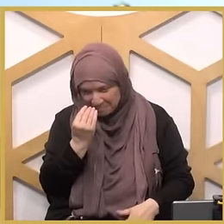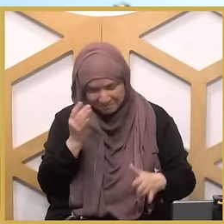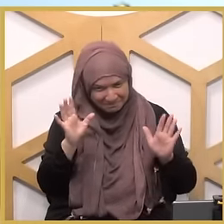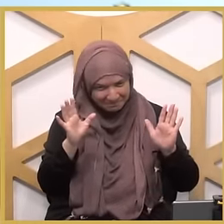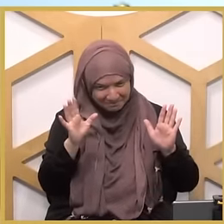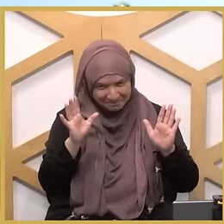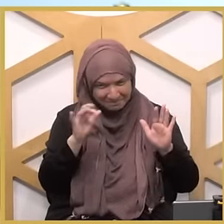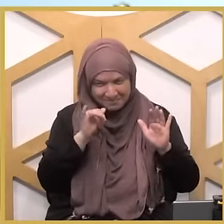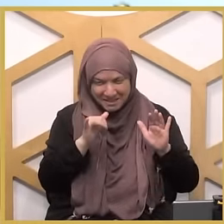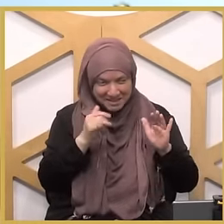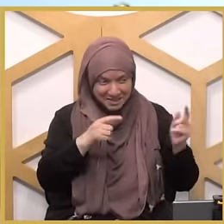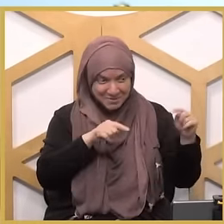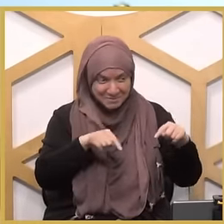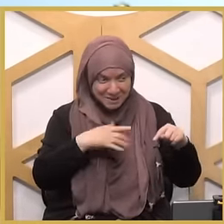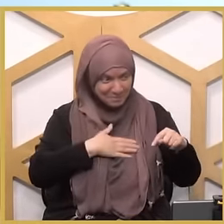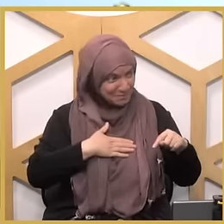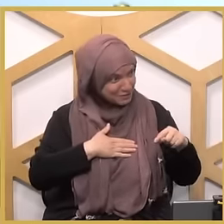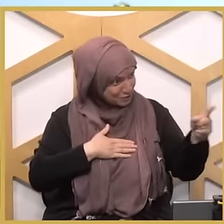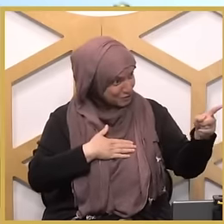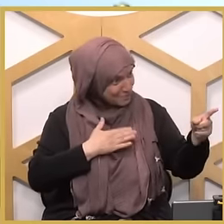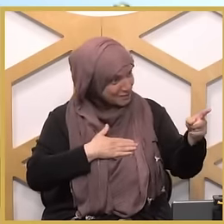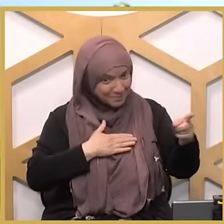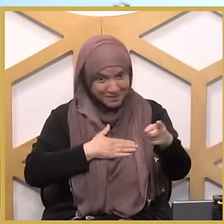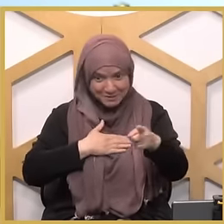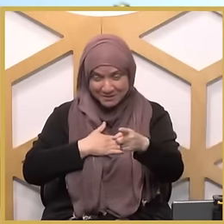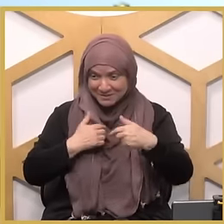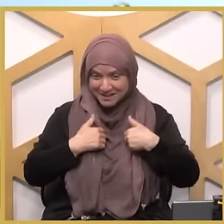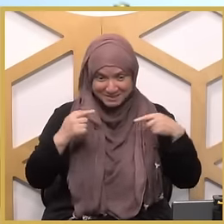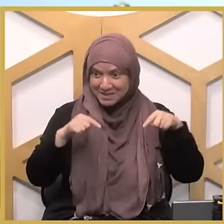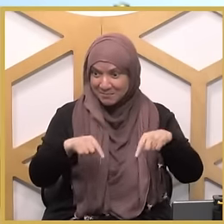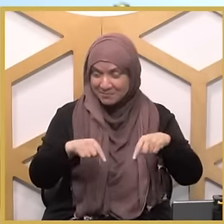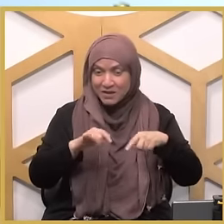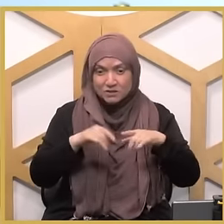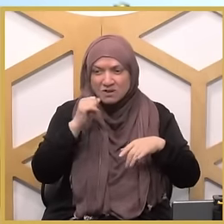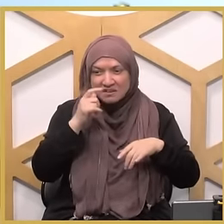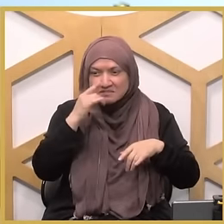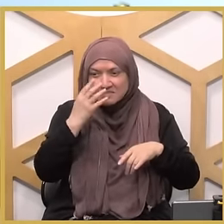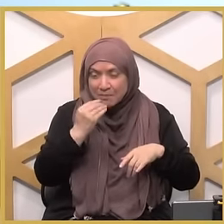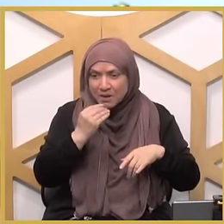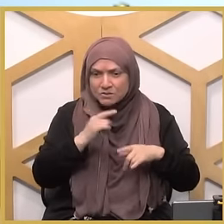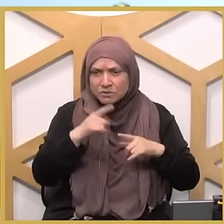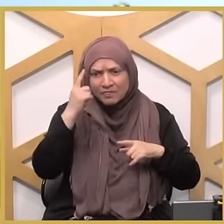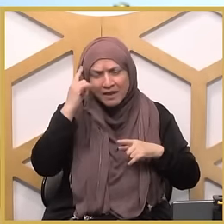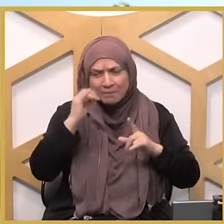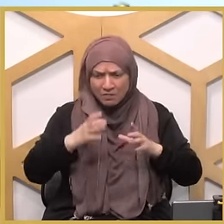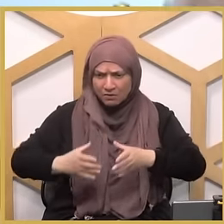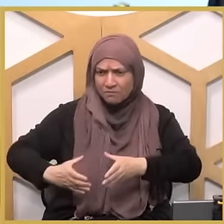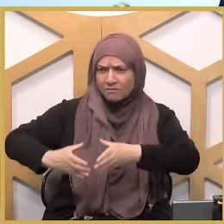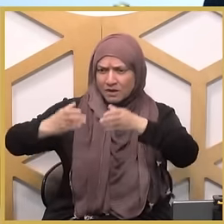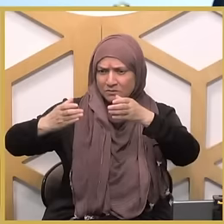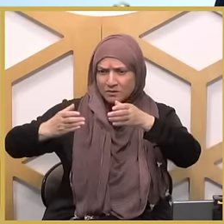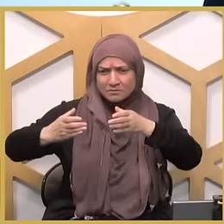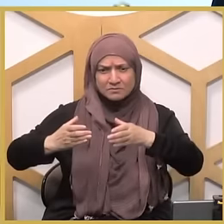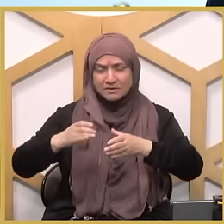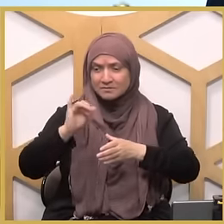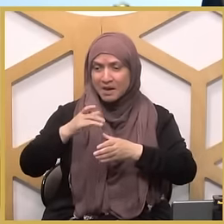you, the medicine. His pleasure, his paradise, the side effect, fitna.